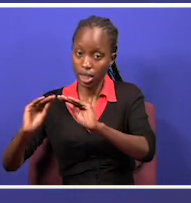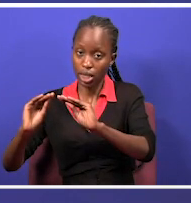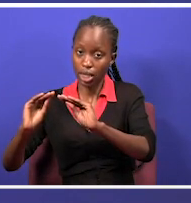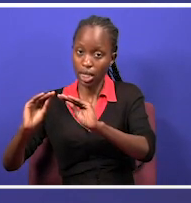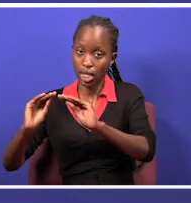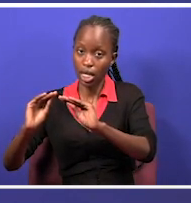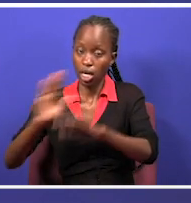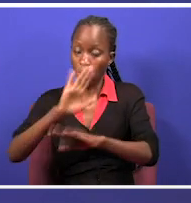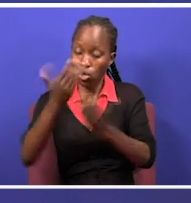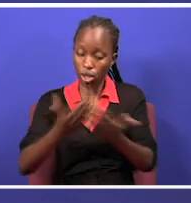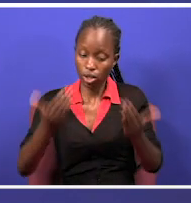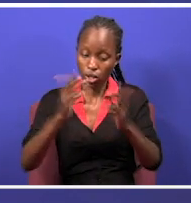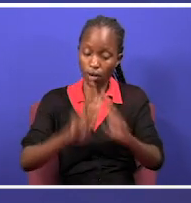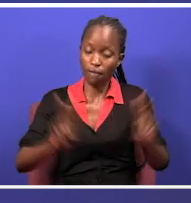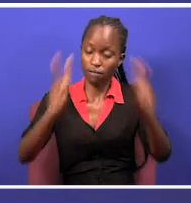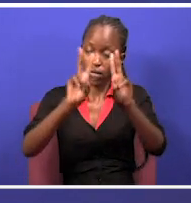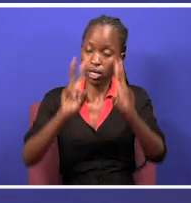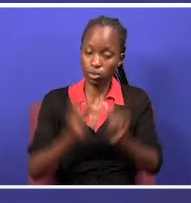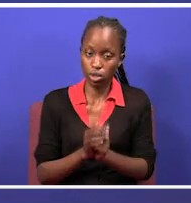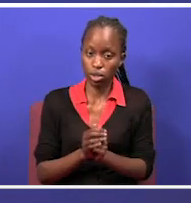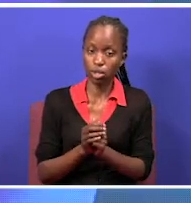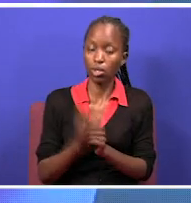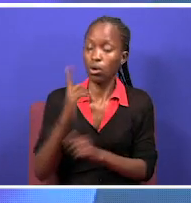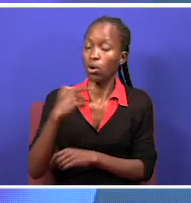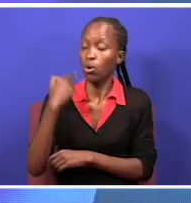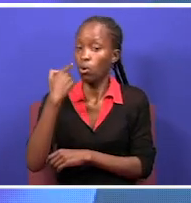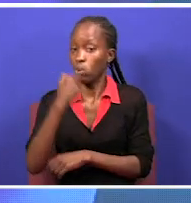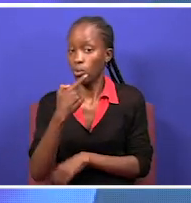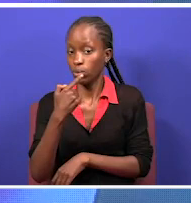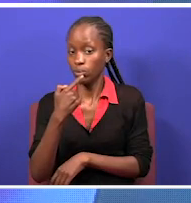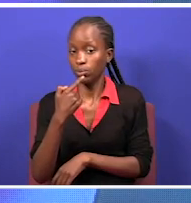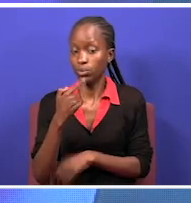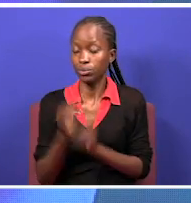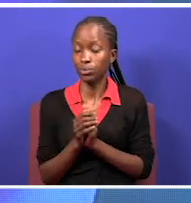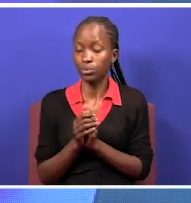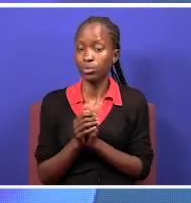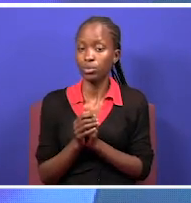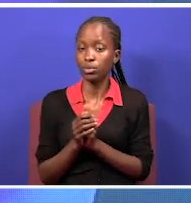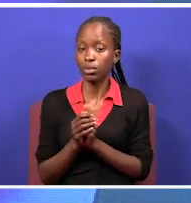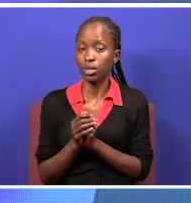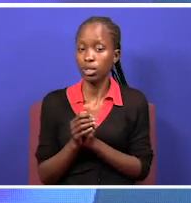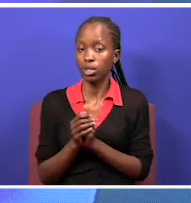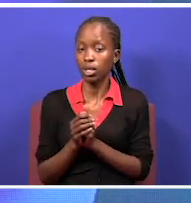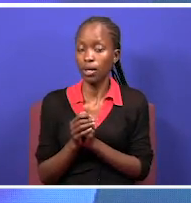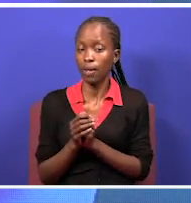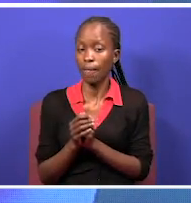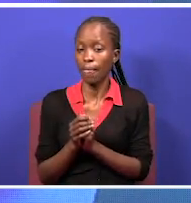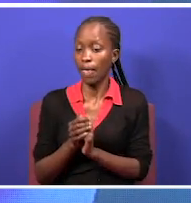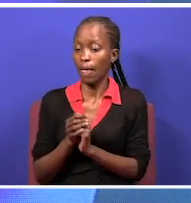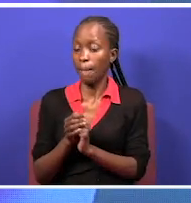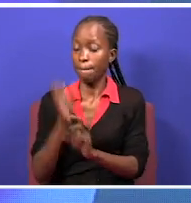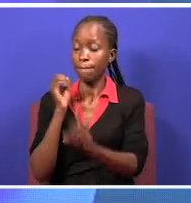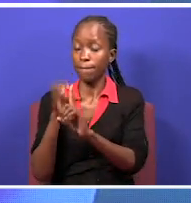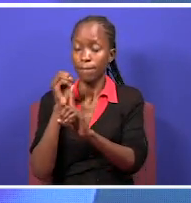values of your teens? Who are their role models in matters of